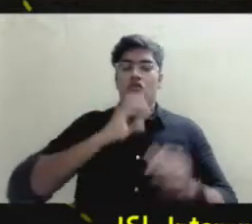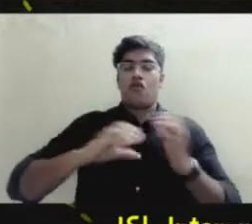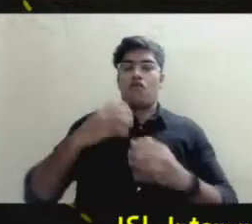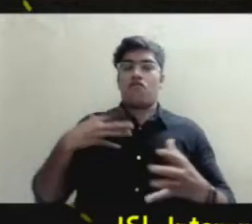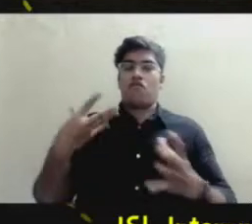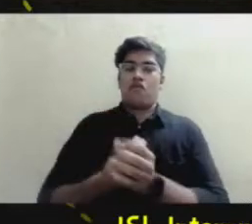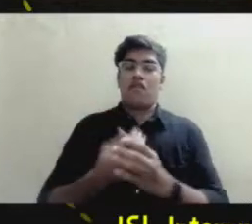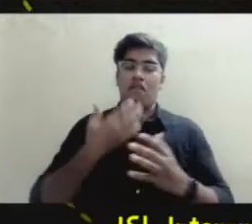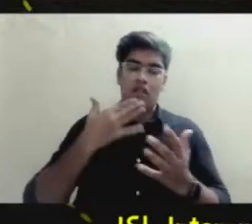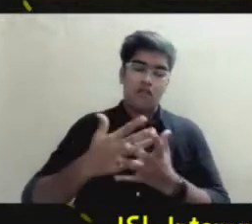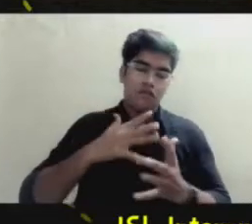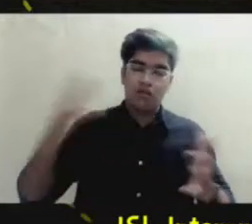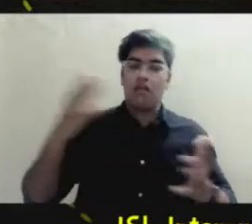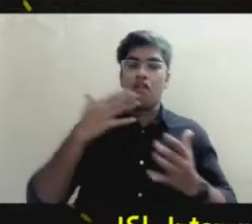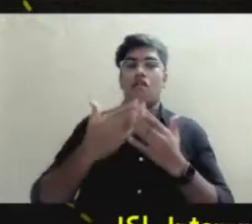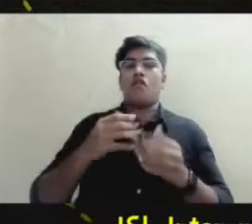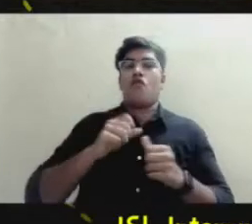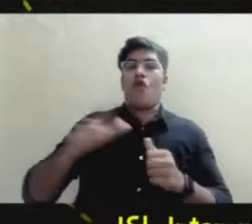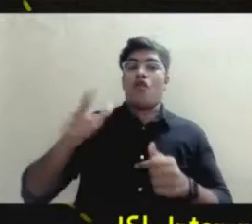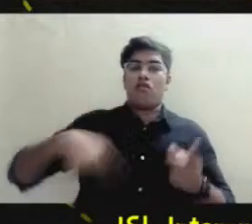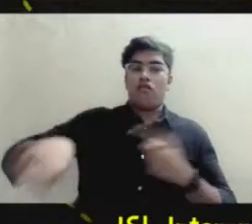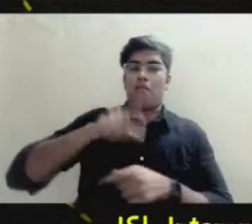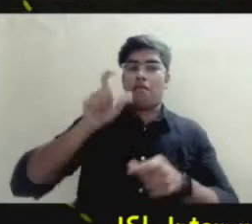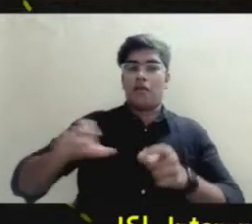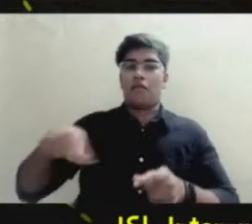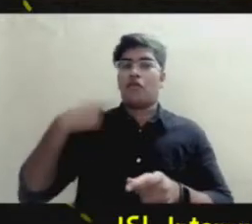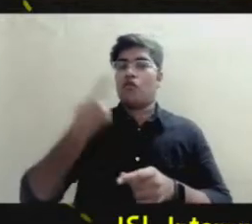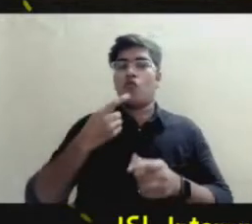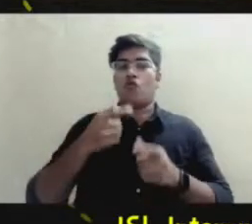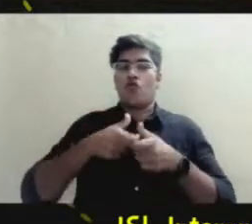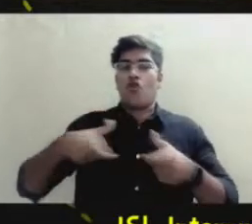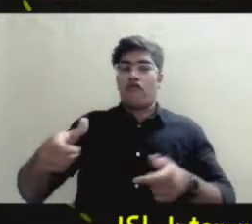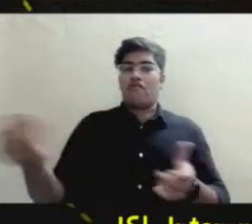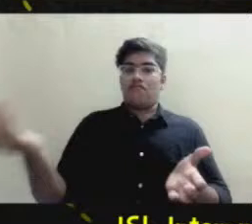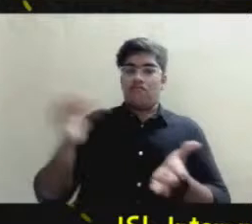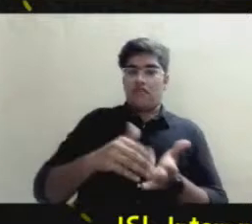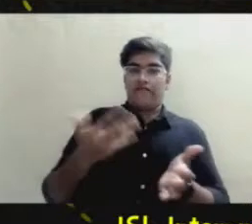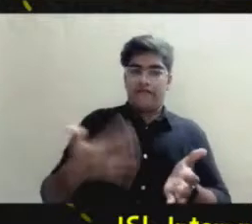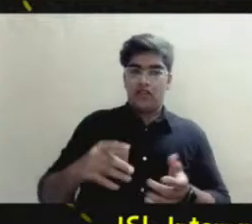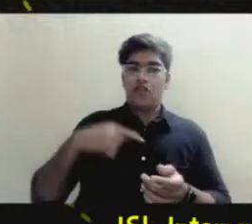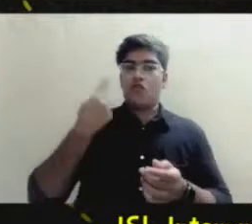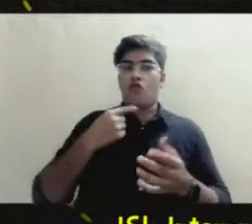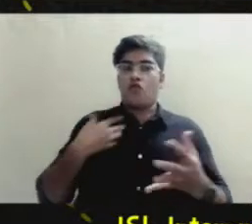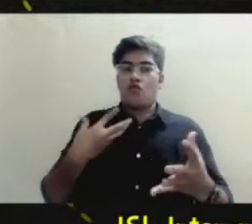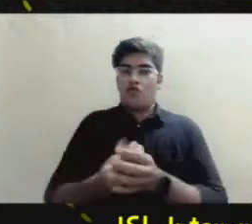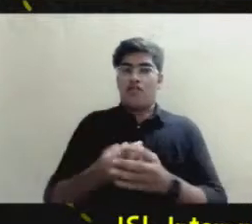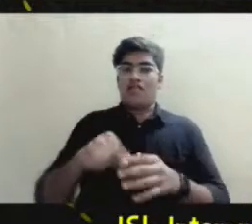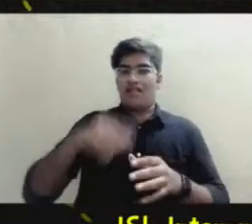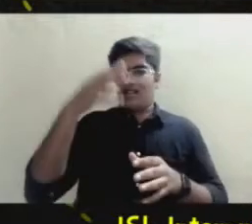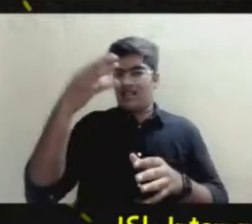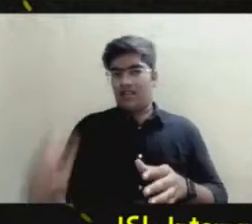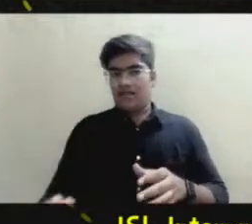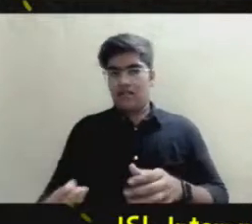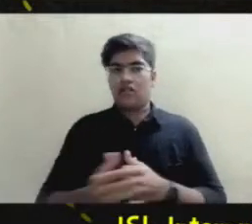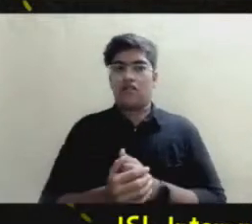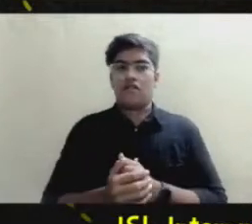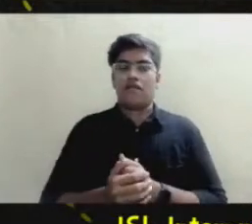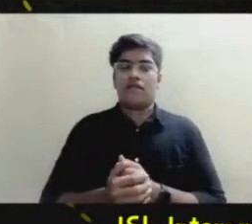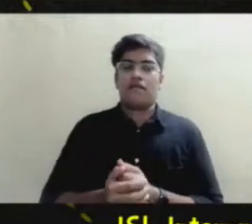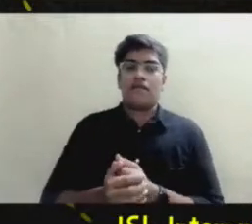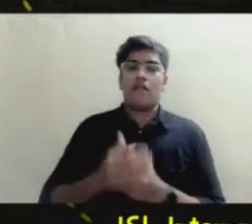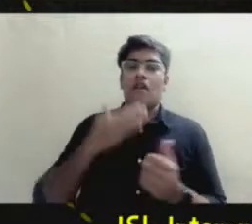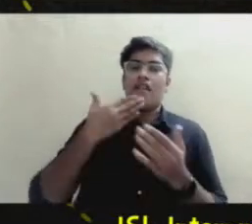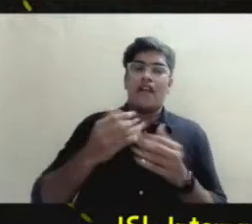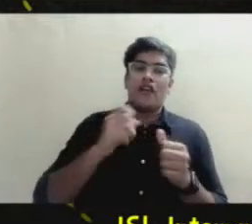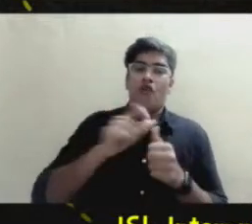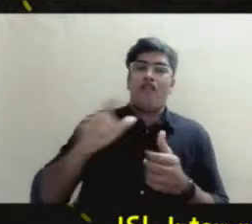for that. Thanks to everybody who attended the conference, who's been here this evening. Thank you to all the friends we worked